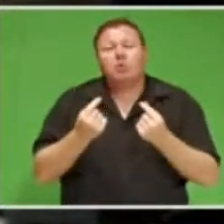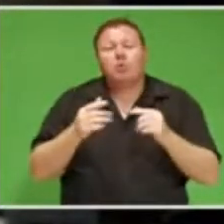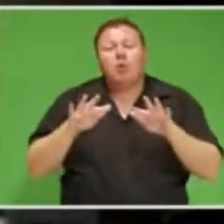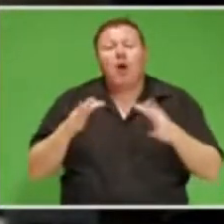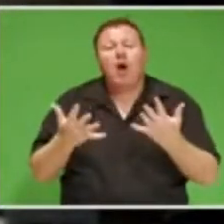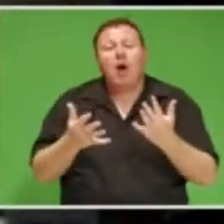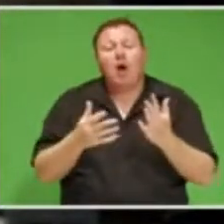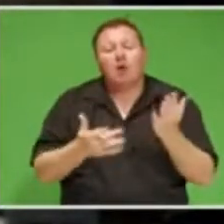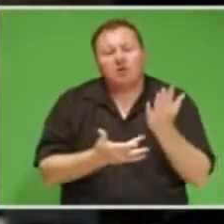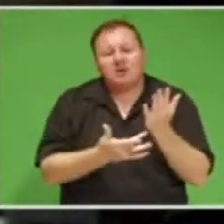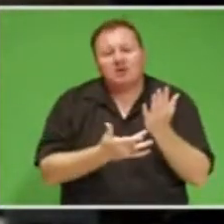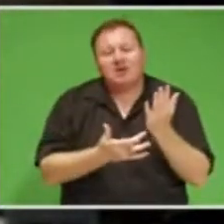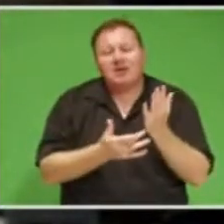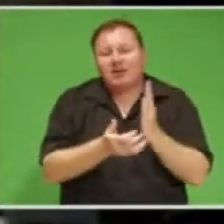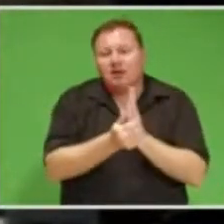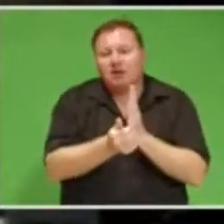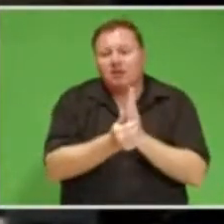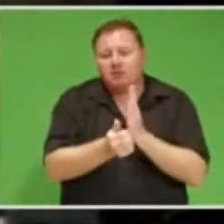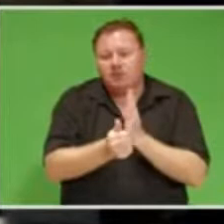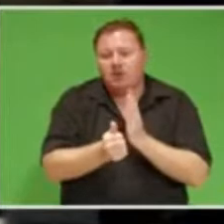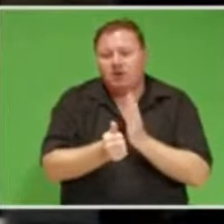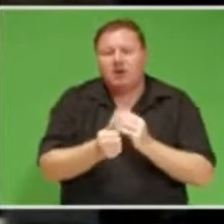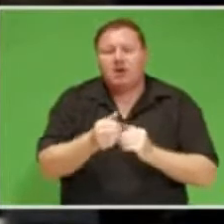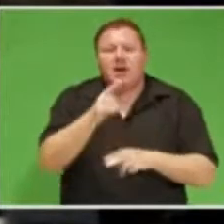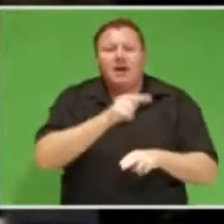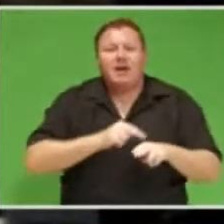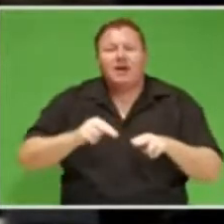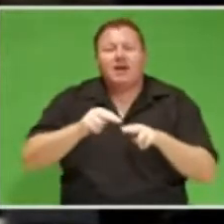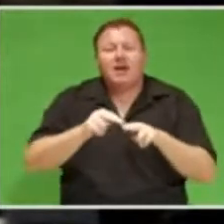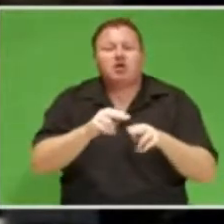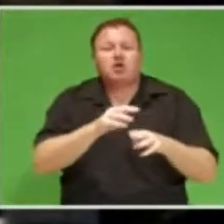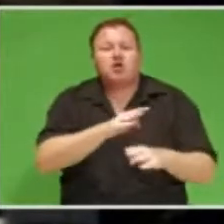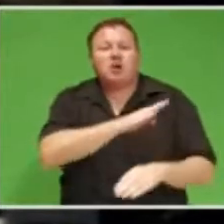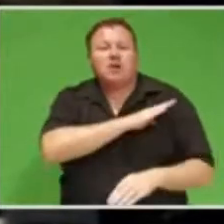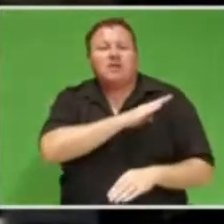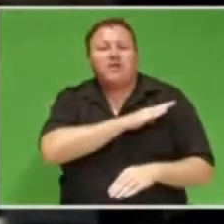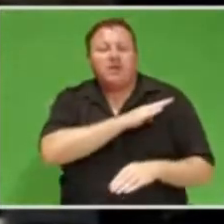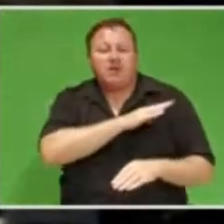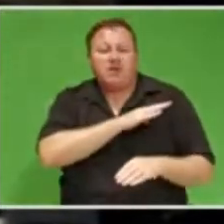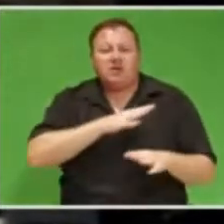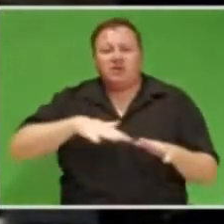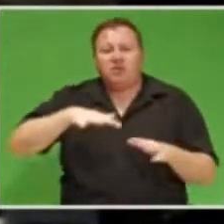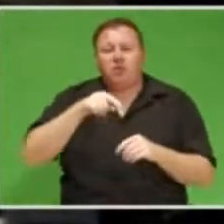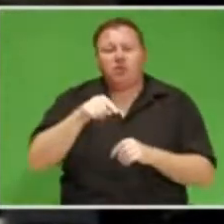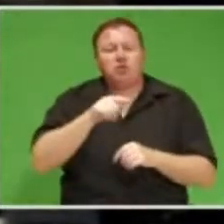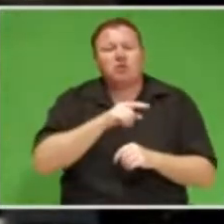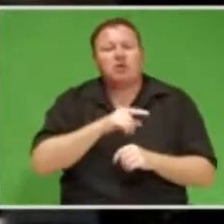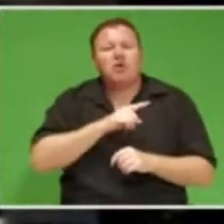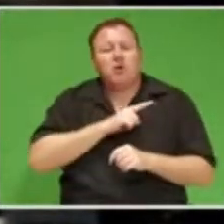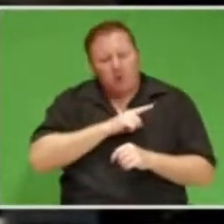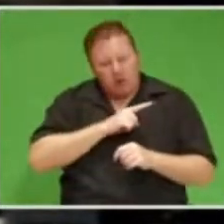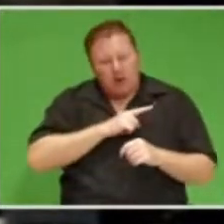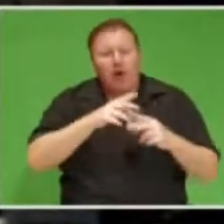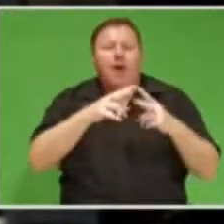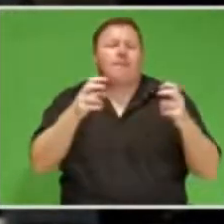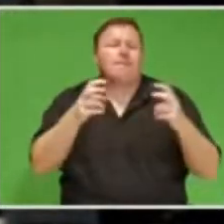South African National Defence Force, whom we must applaud because they are building bridges for our